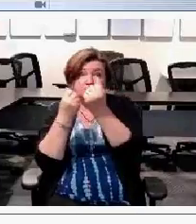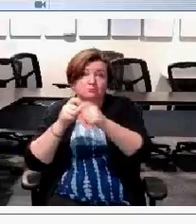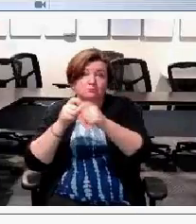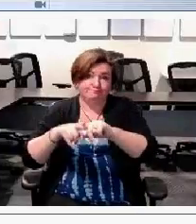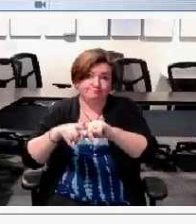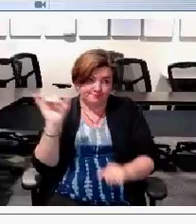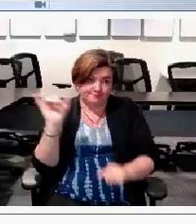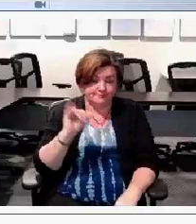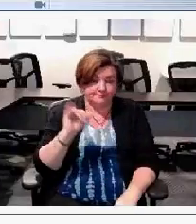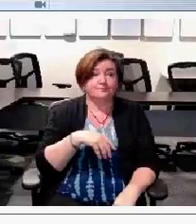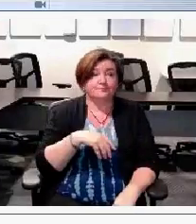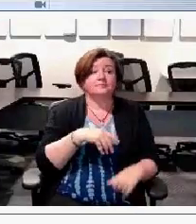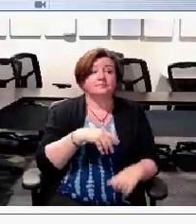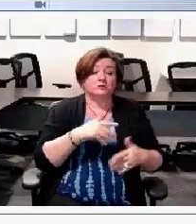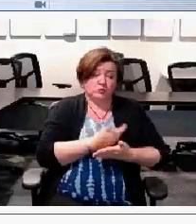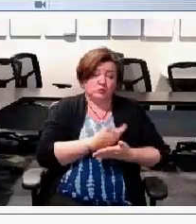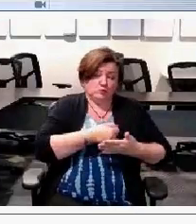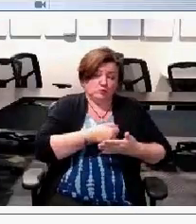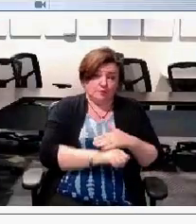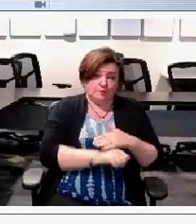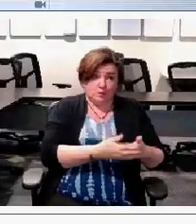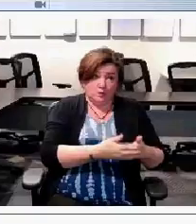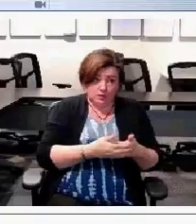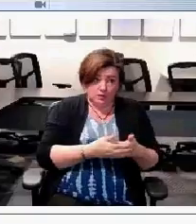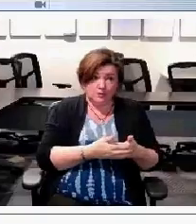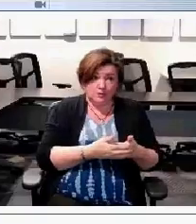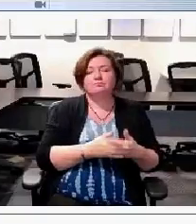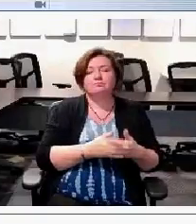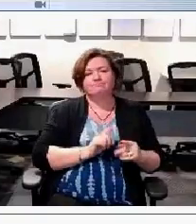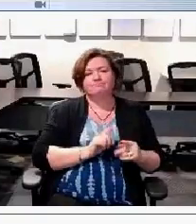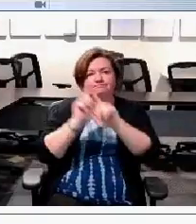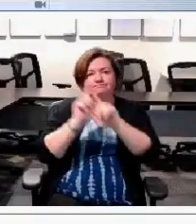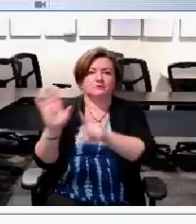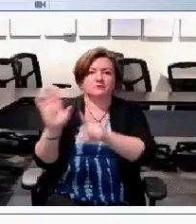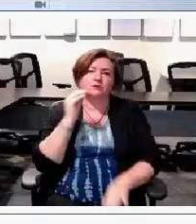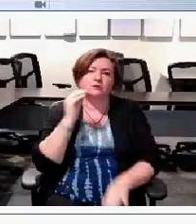Intervention for infants, that's typically in their home.